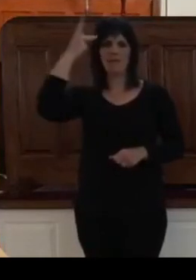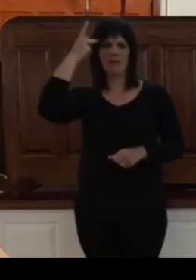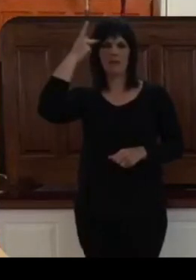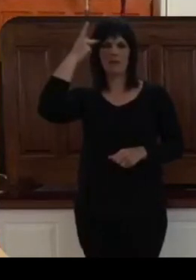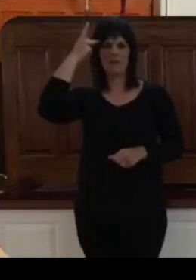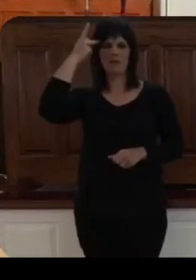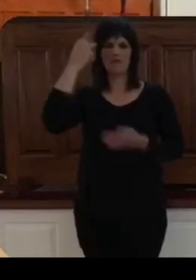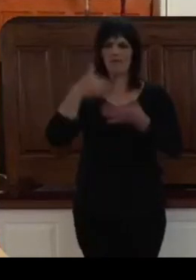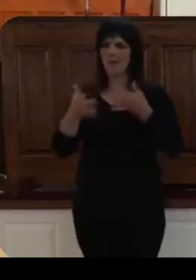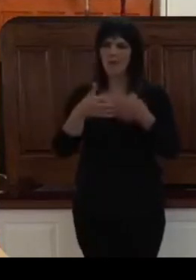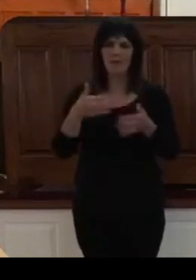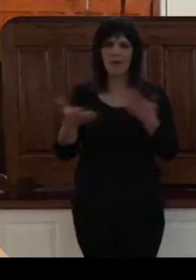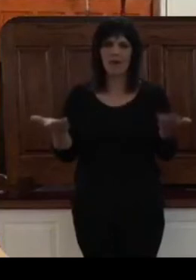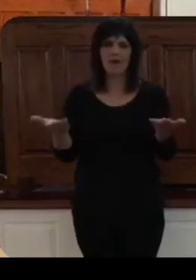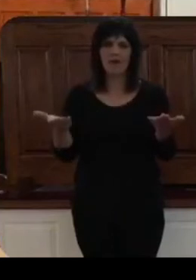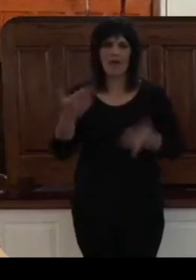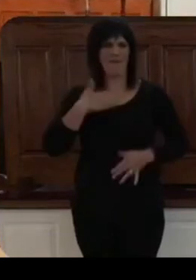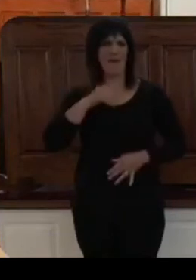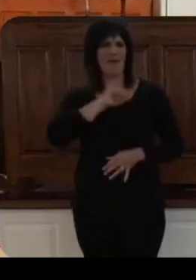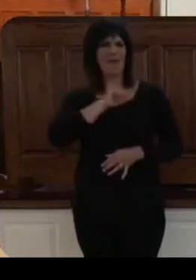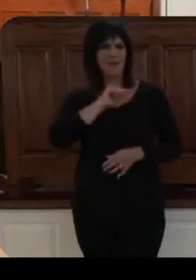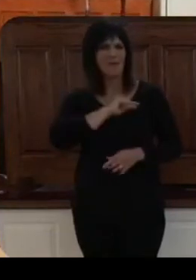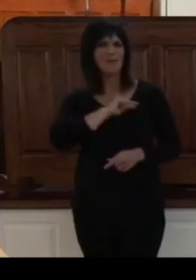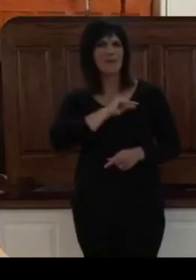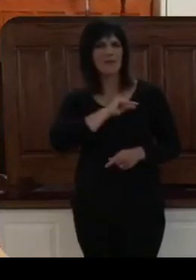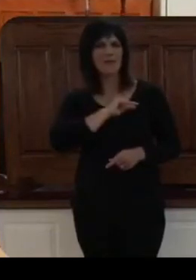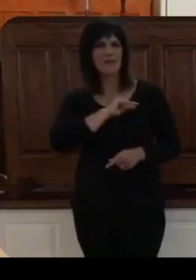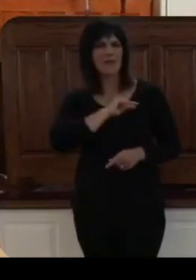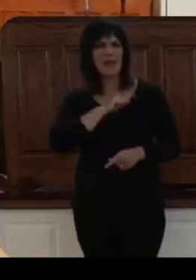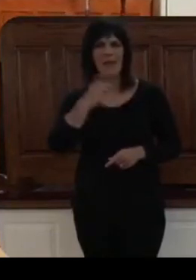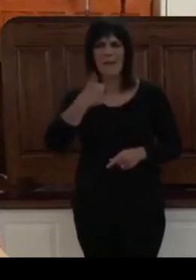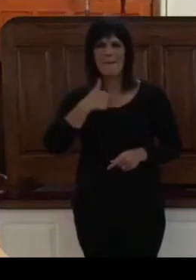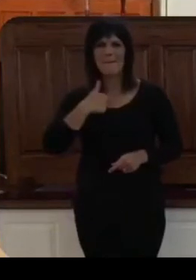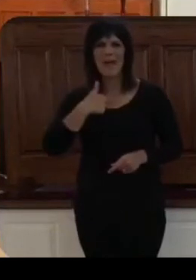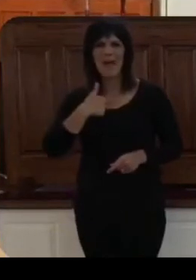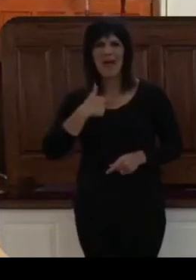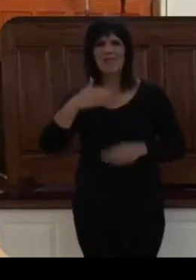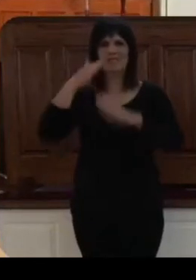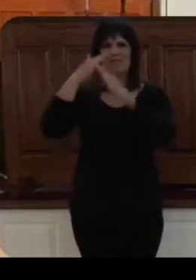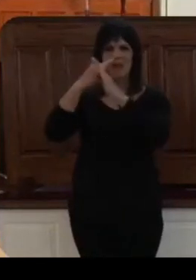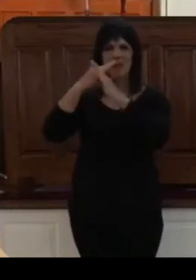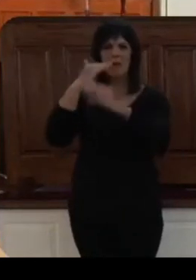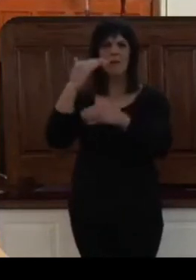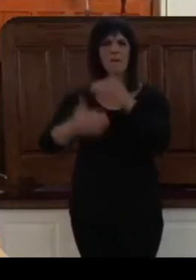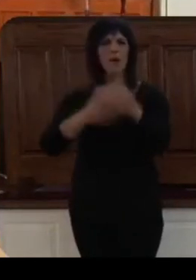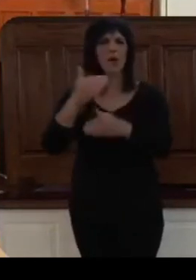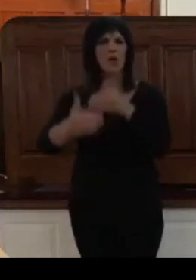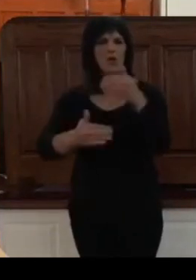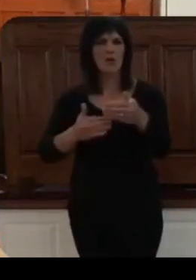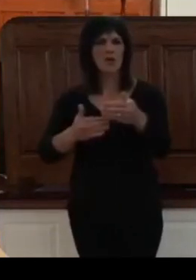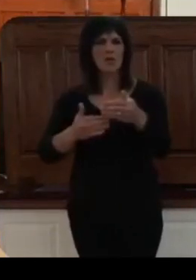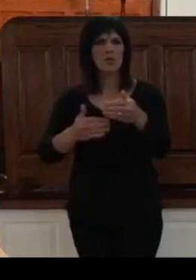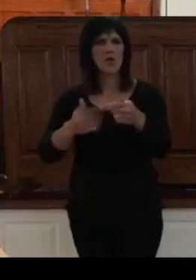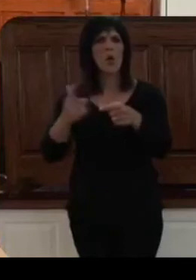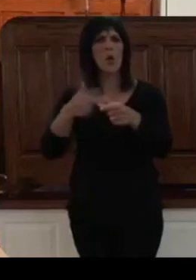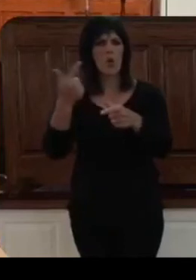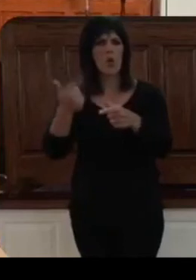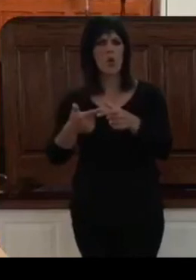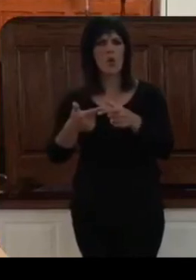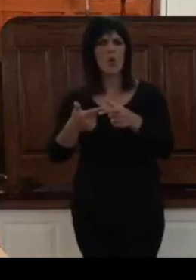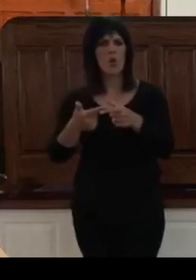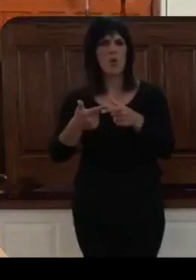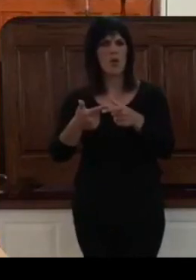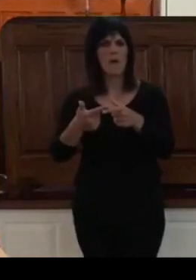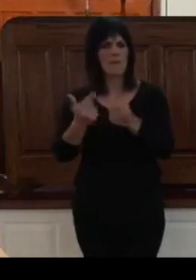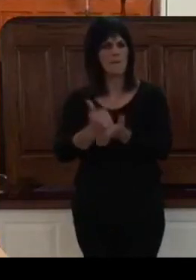politics, of whatever? Am I guilty? Am I putting hindrances in the way of progress, or am I filling those holes? And we'll talk about filling them here